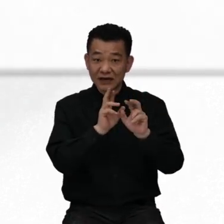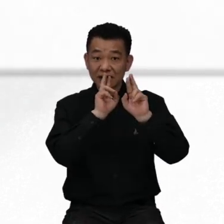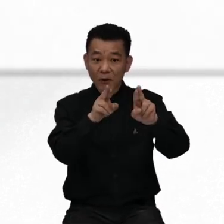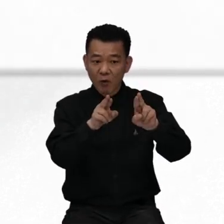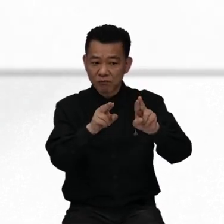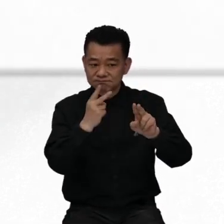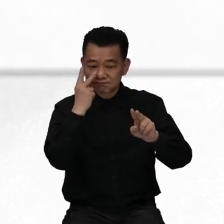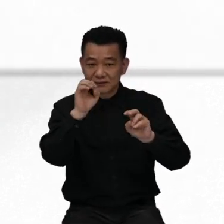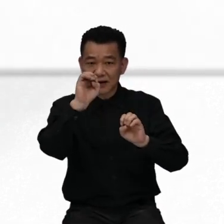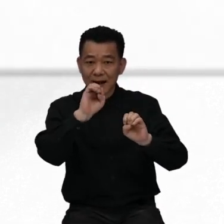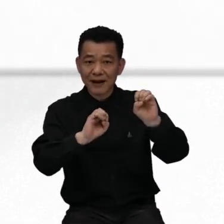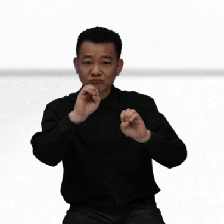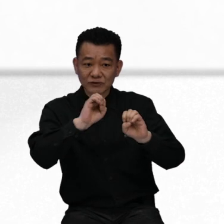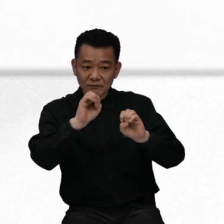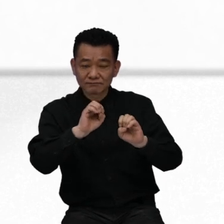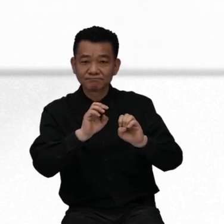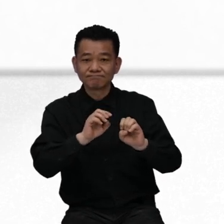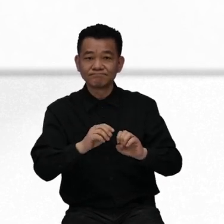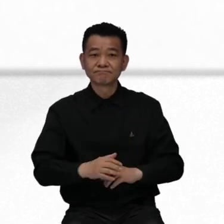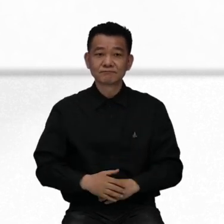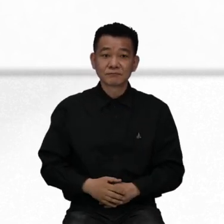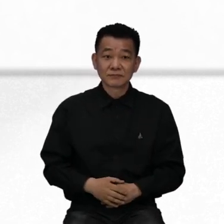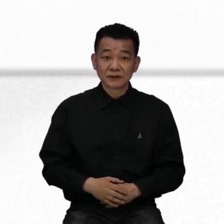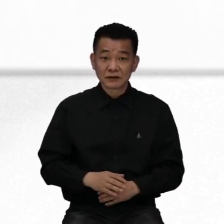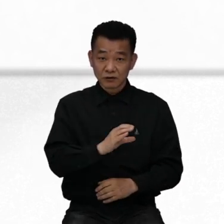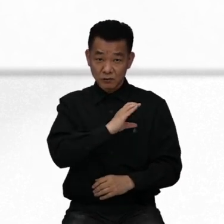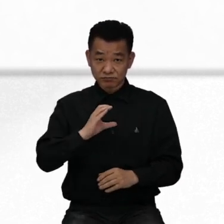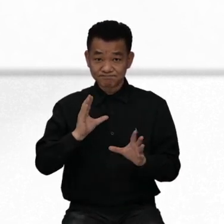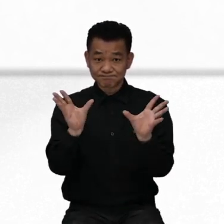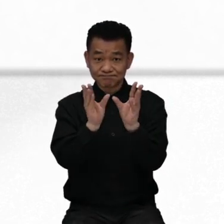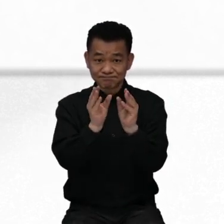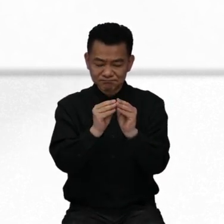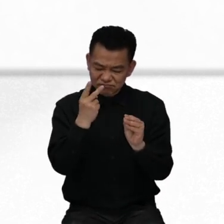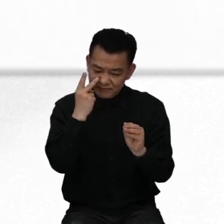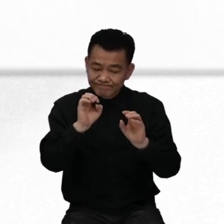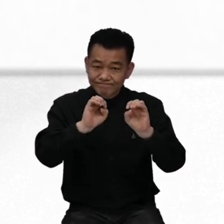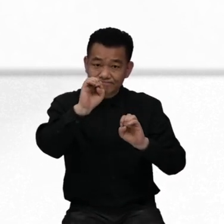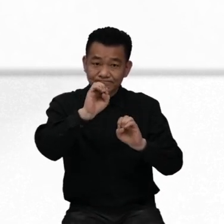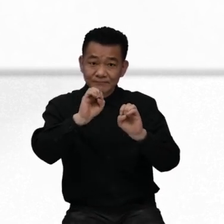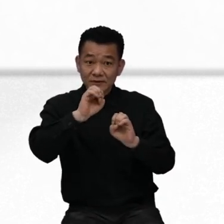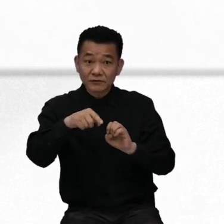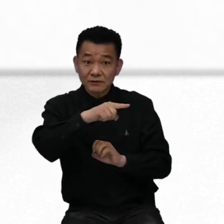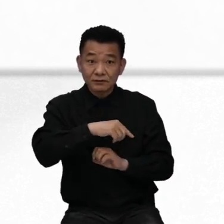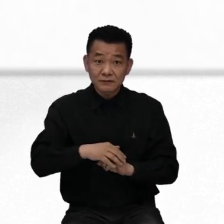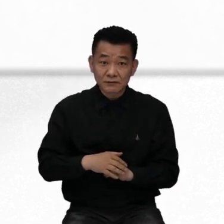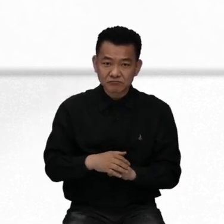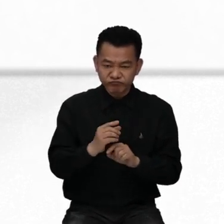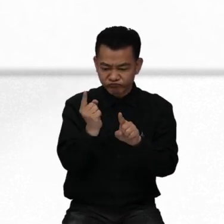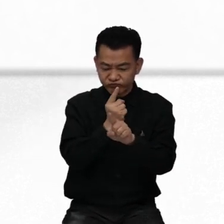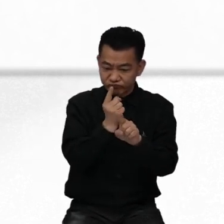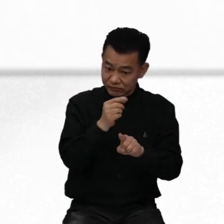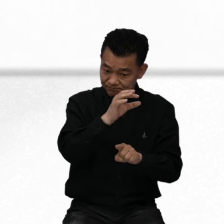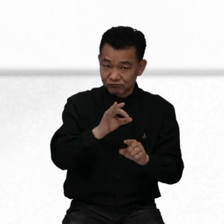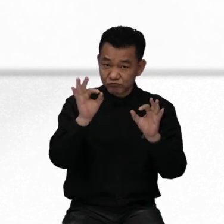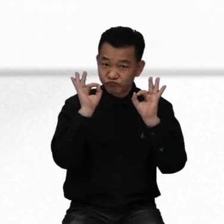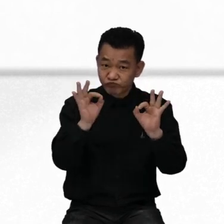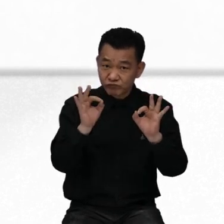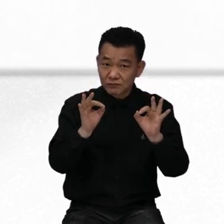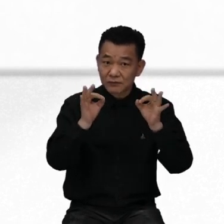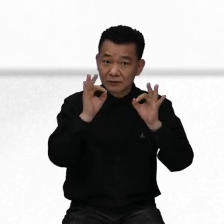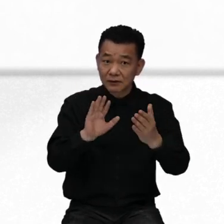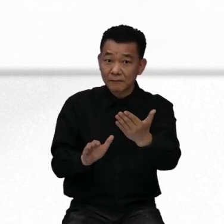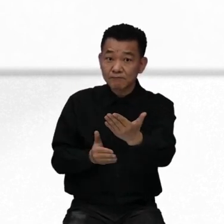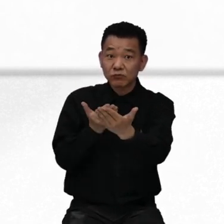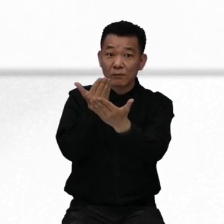Article 36. Consideration of reports. The committee shall consider each report, make suggestions